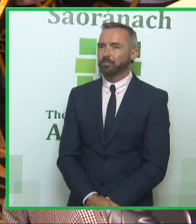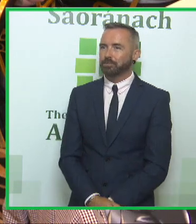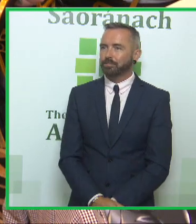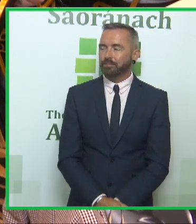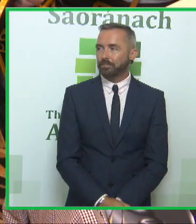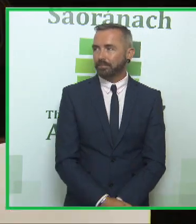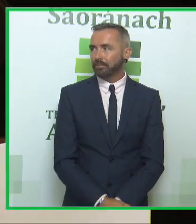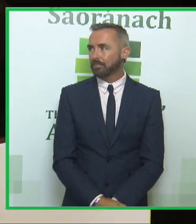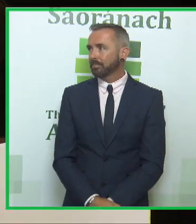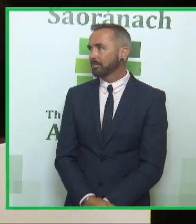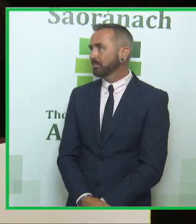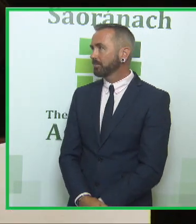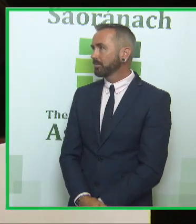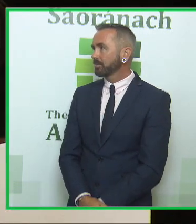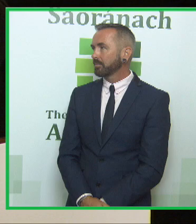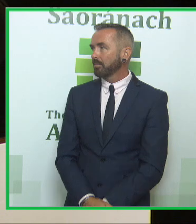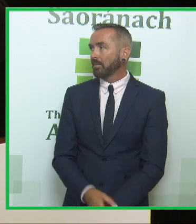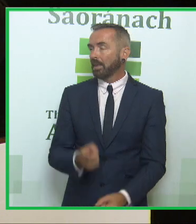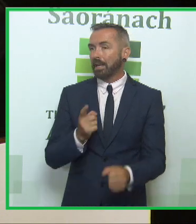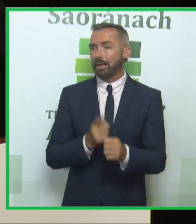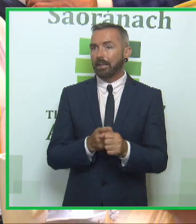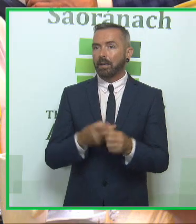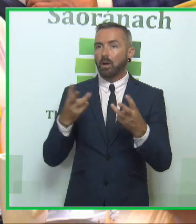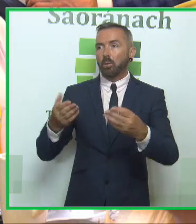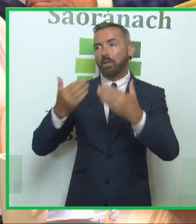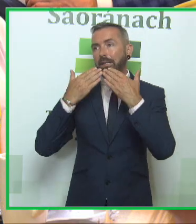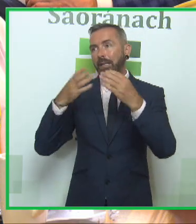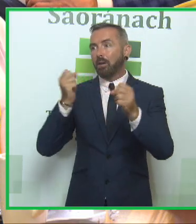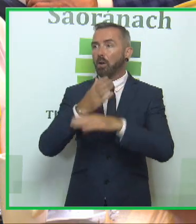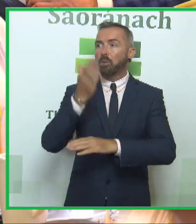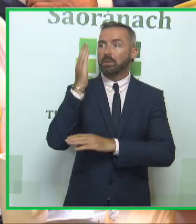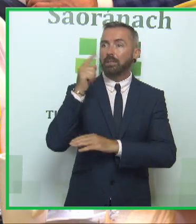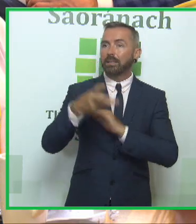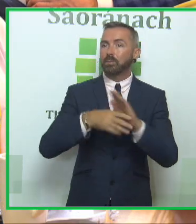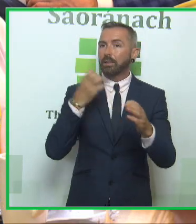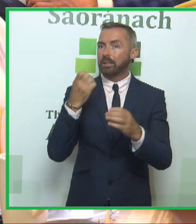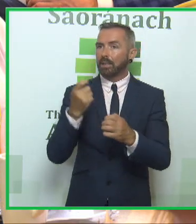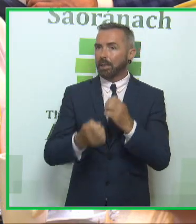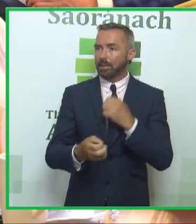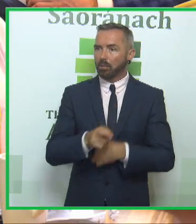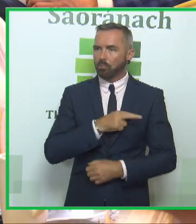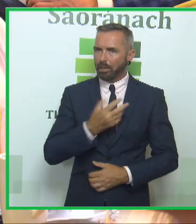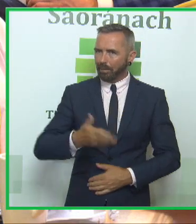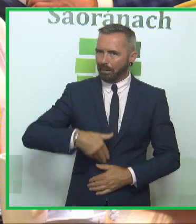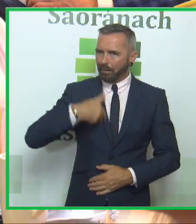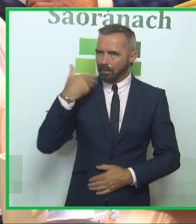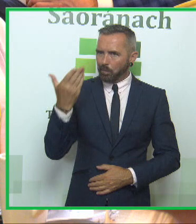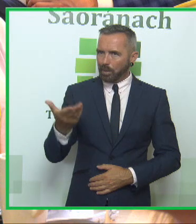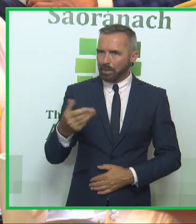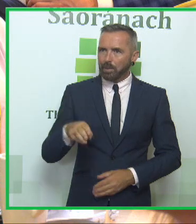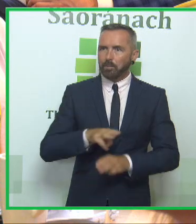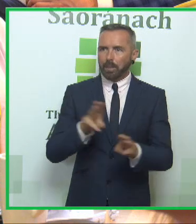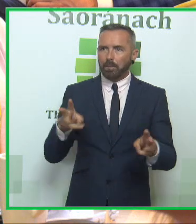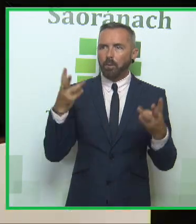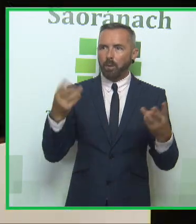And again, just to state all of the presenters who presented over this weekend, again, what I'm really impressed at, people really want to be part of